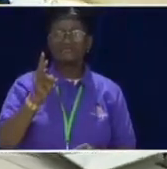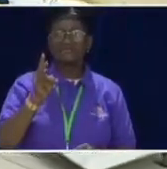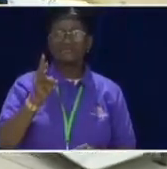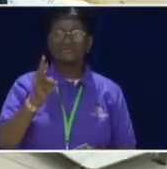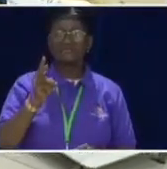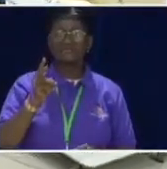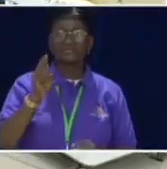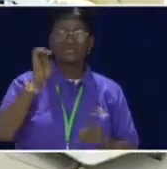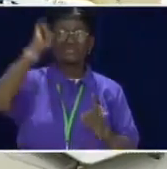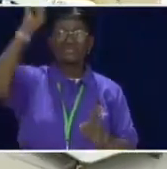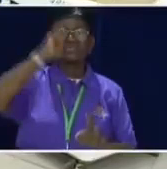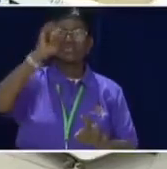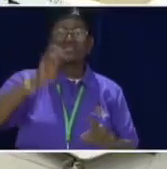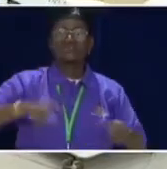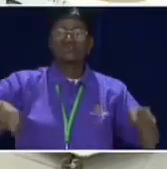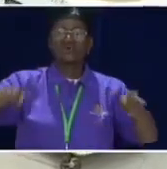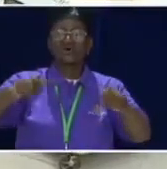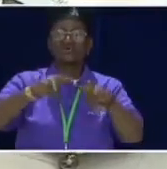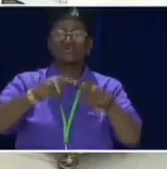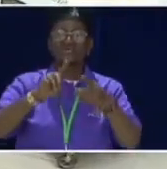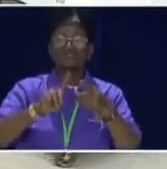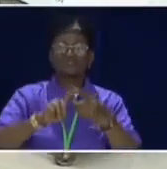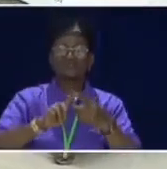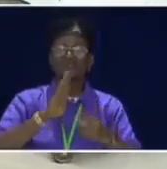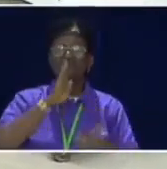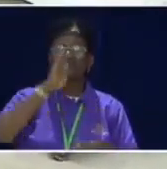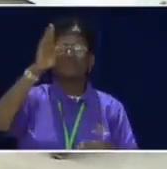He's worthy to be praised.